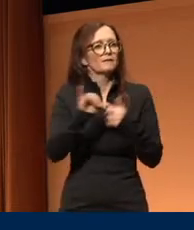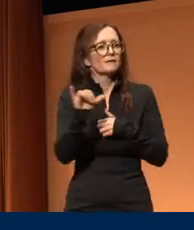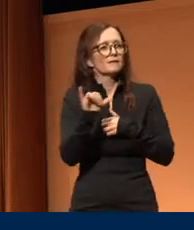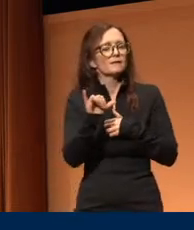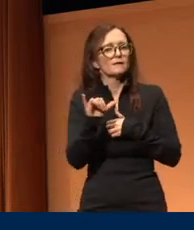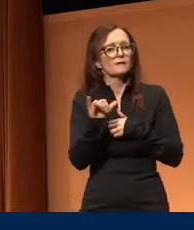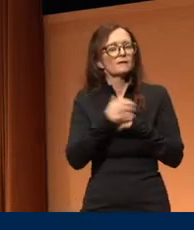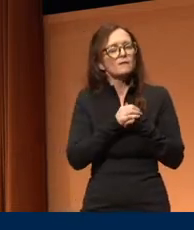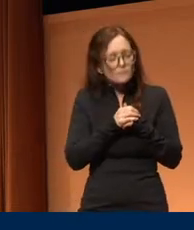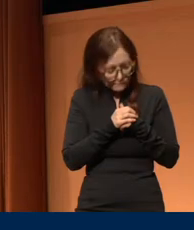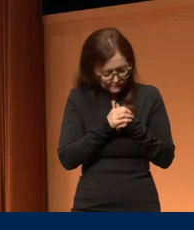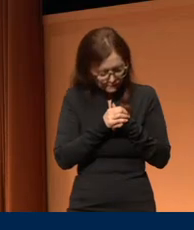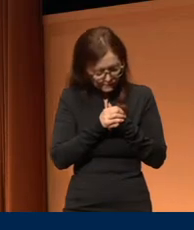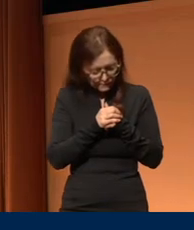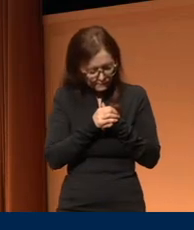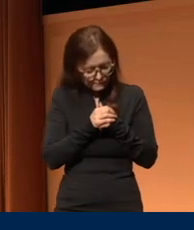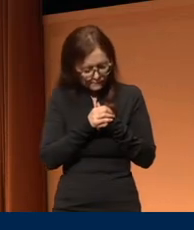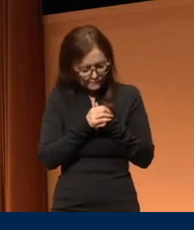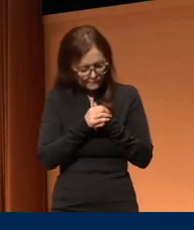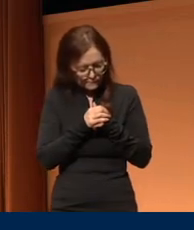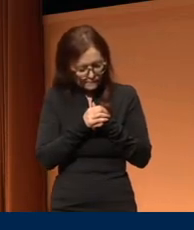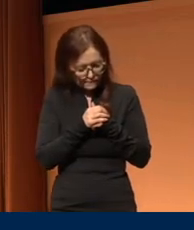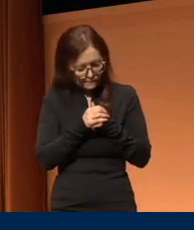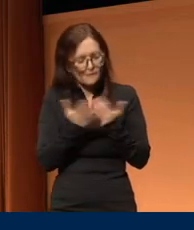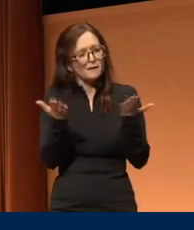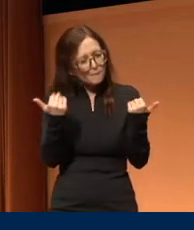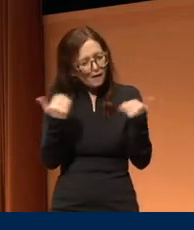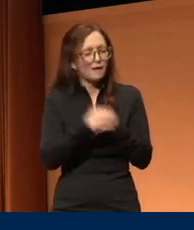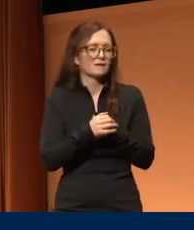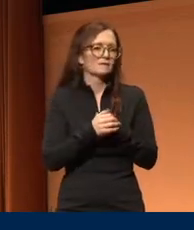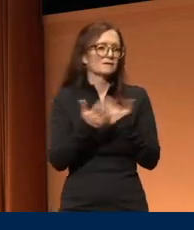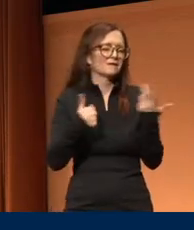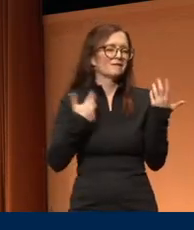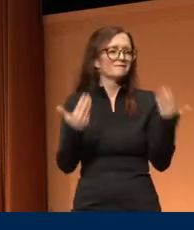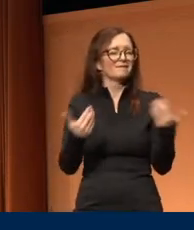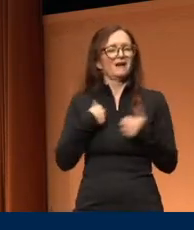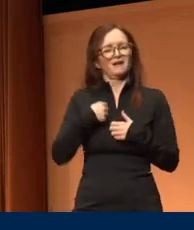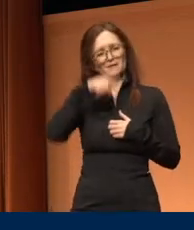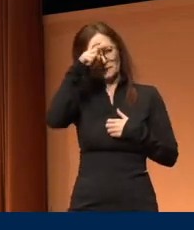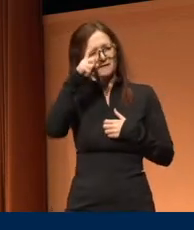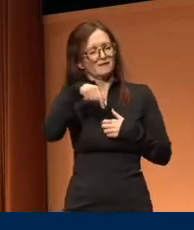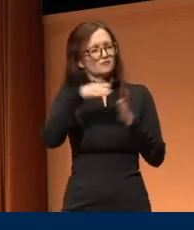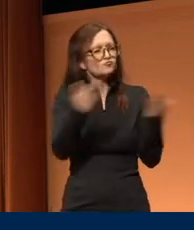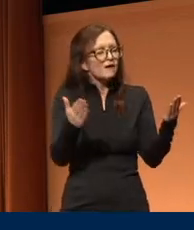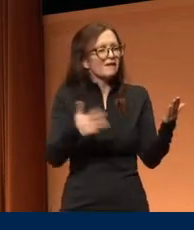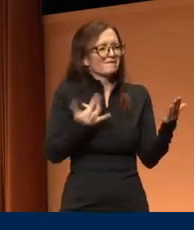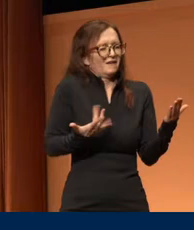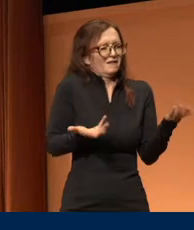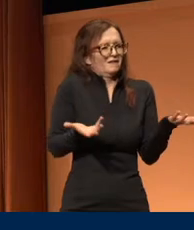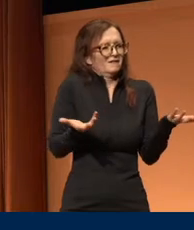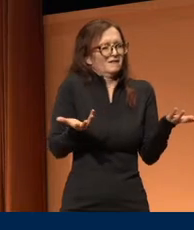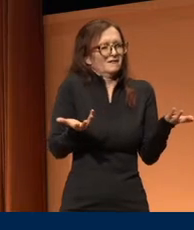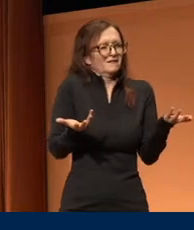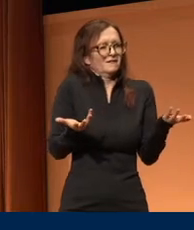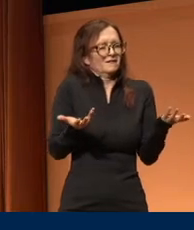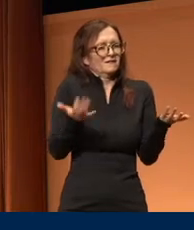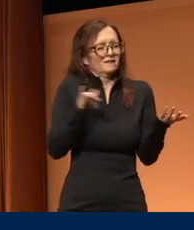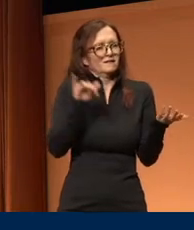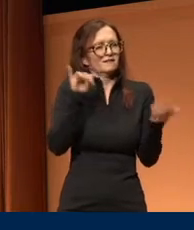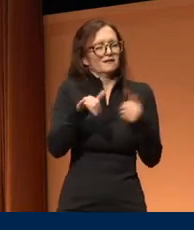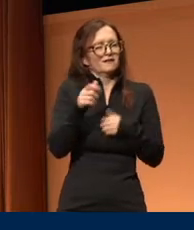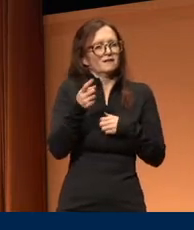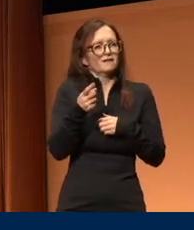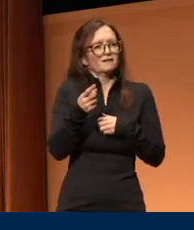be positive, Omar, or come on. I was puzzled by their general benevolence, which his abrasive